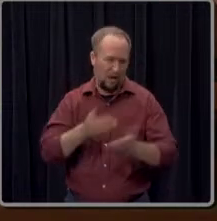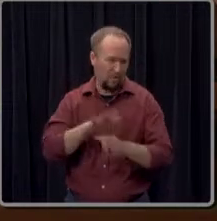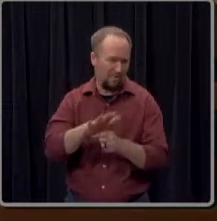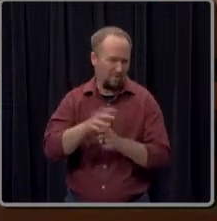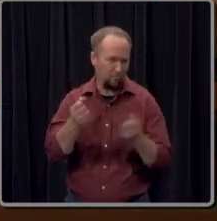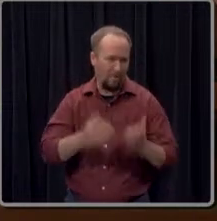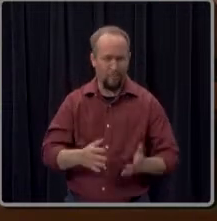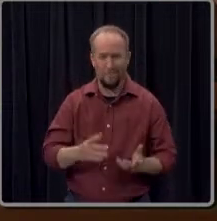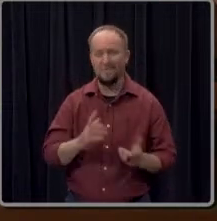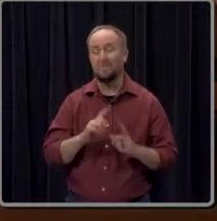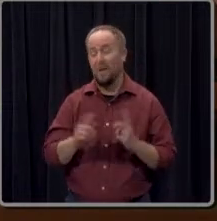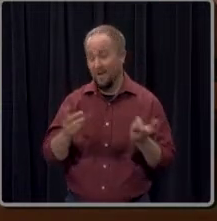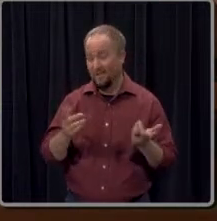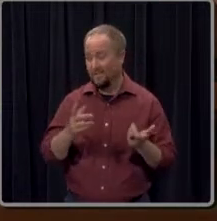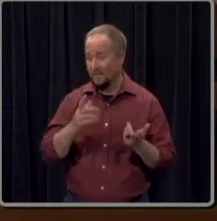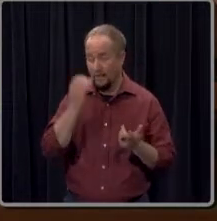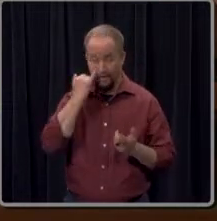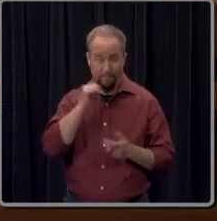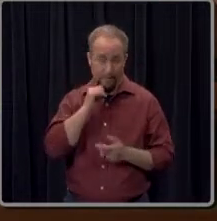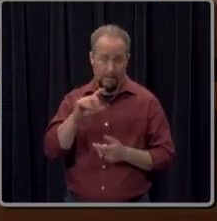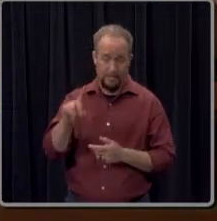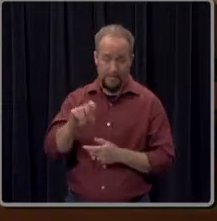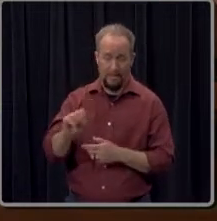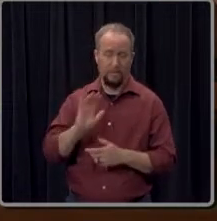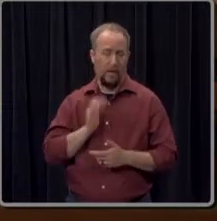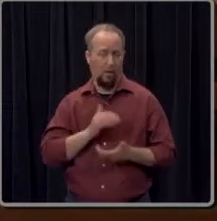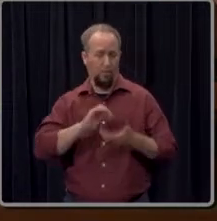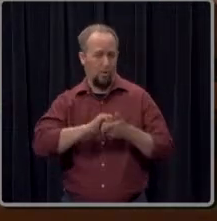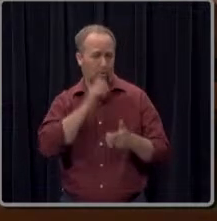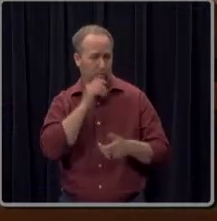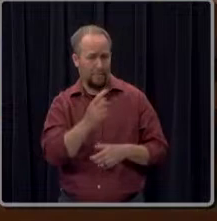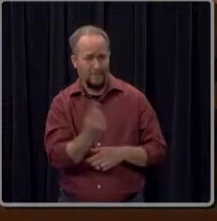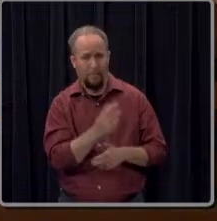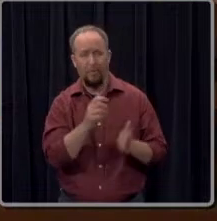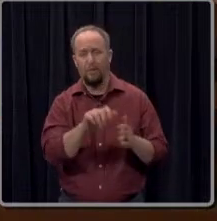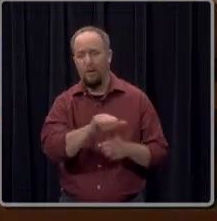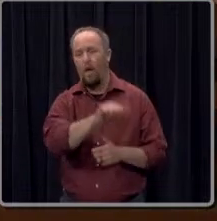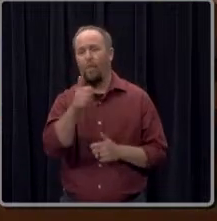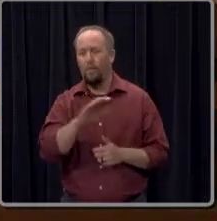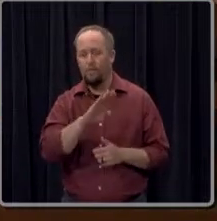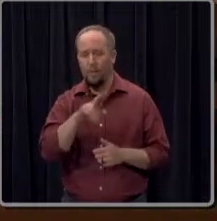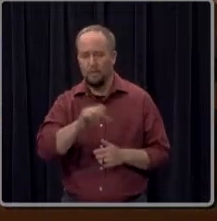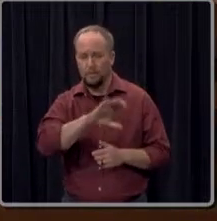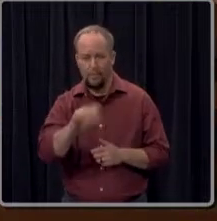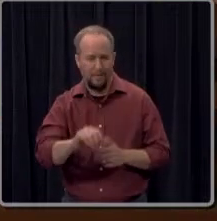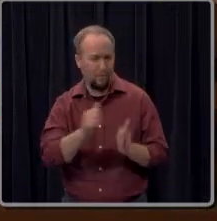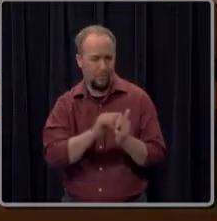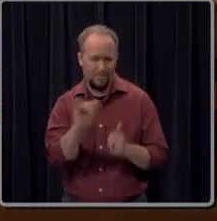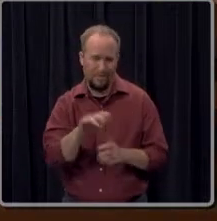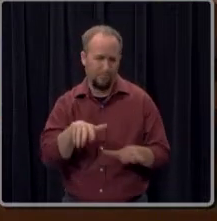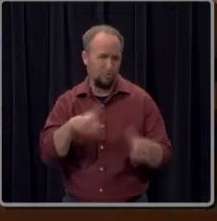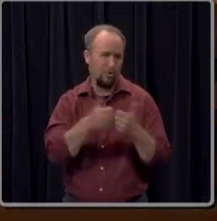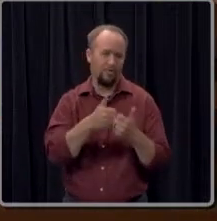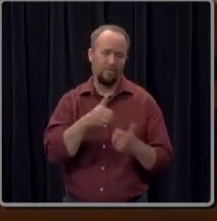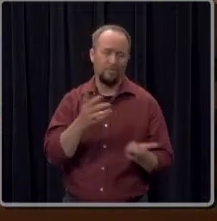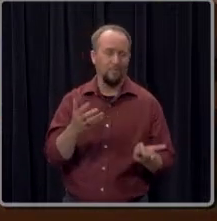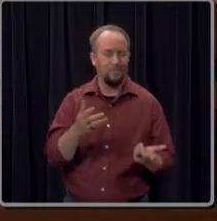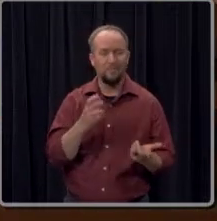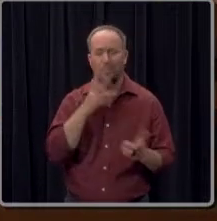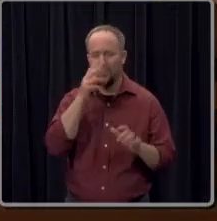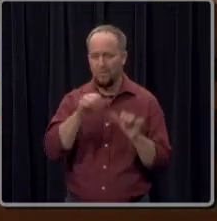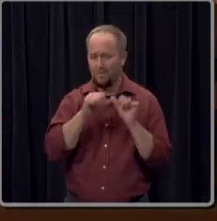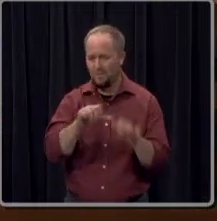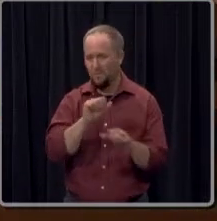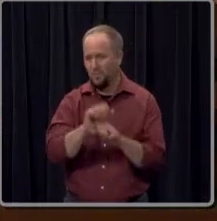the day, if it weren't DS, our partner would be someone with the same challenges trying to figure this out. So we're going to continue to work on that as much as